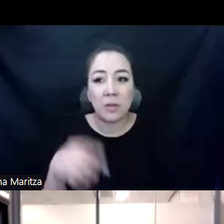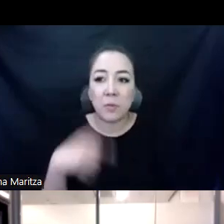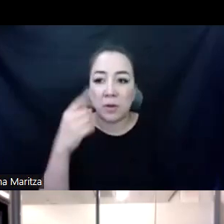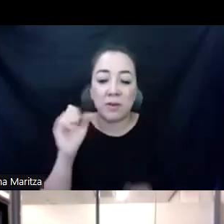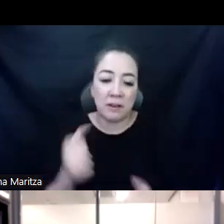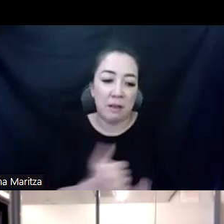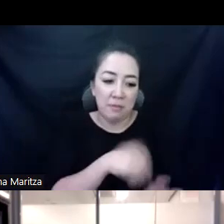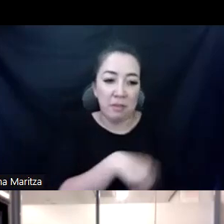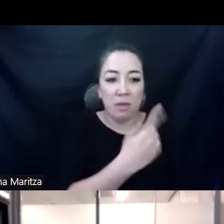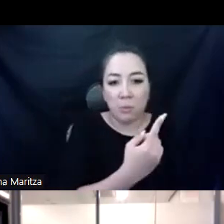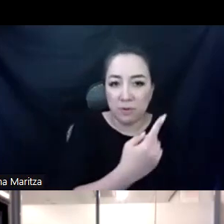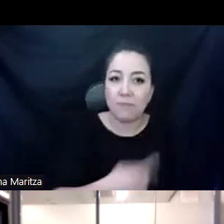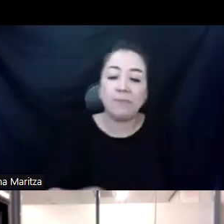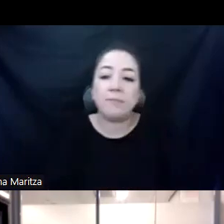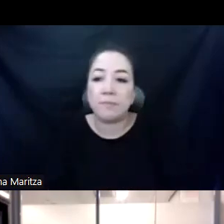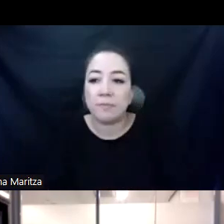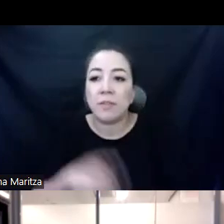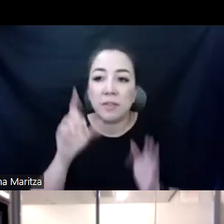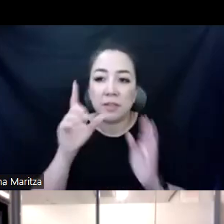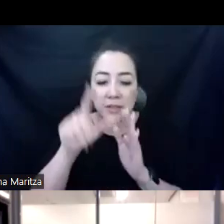other. Yeah. Down the road.